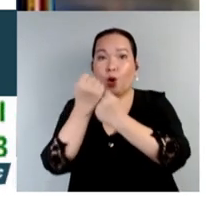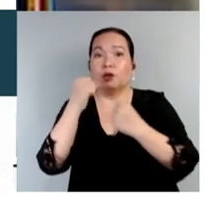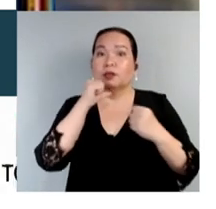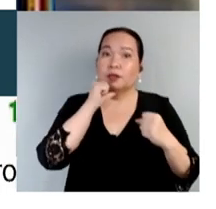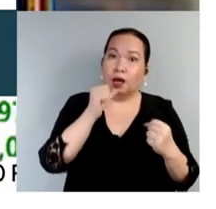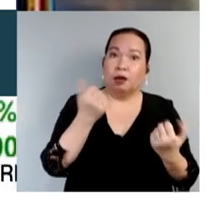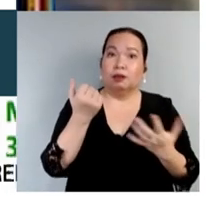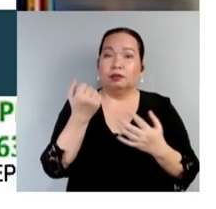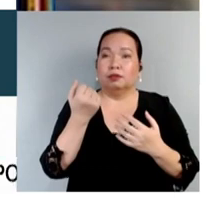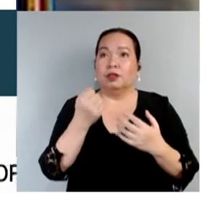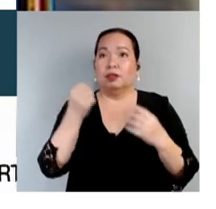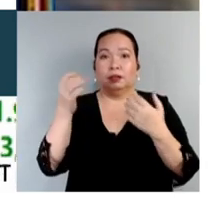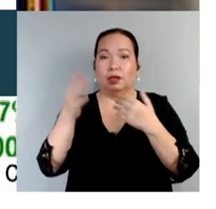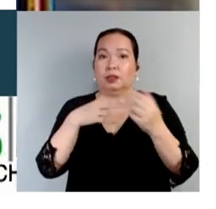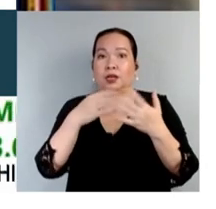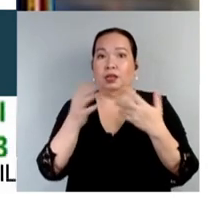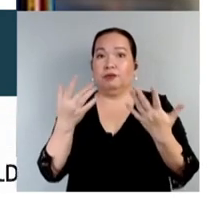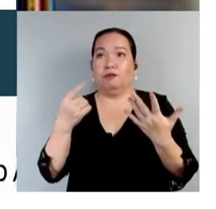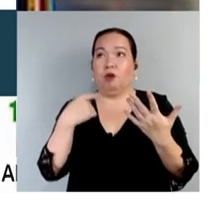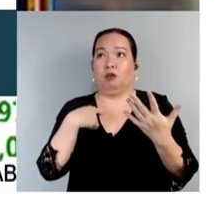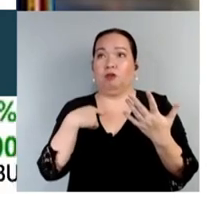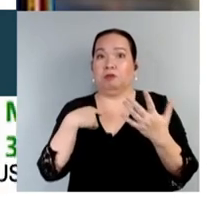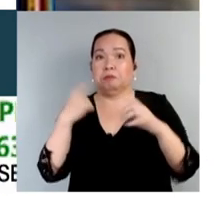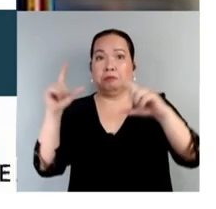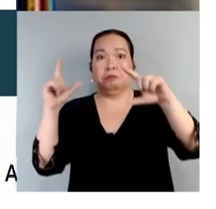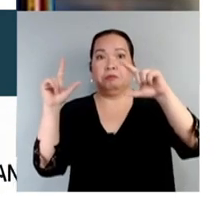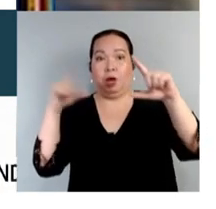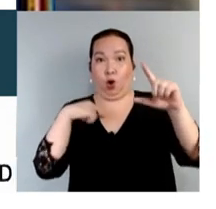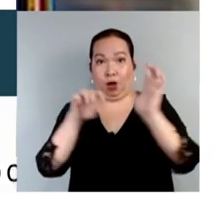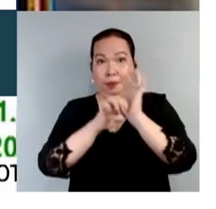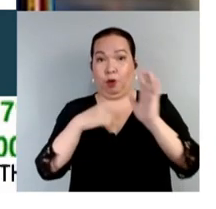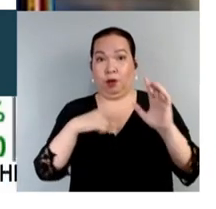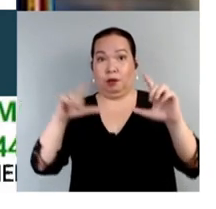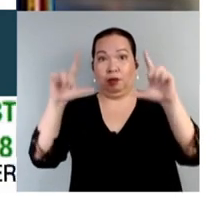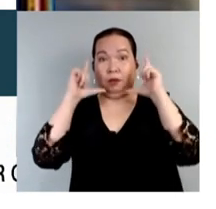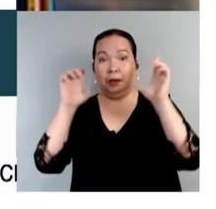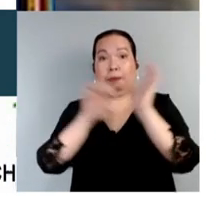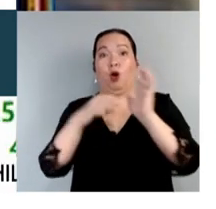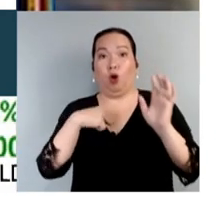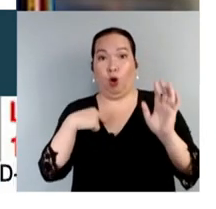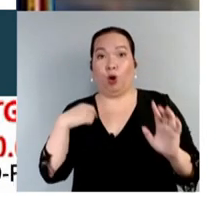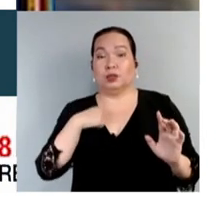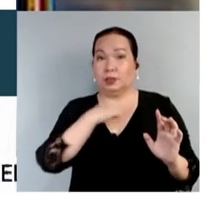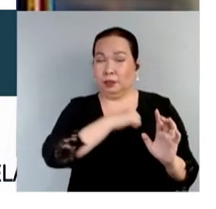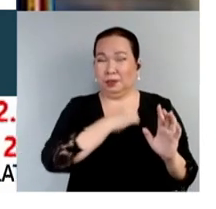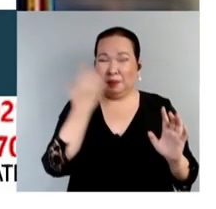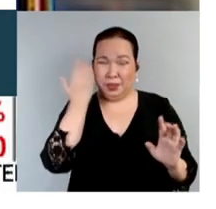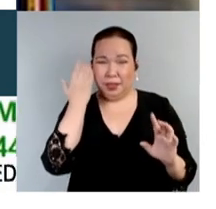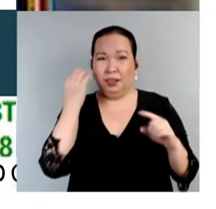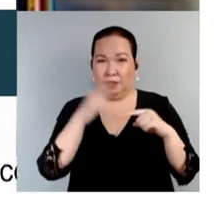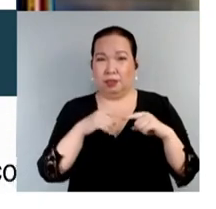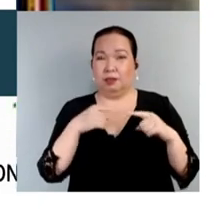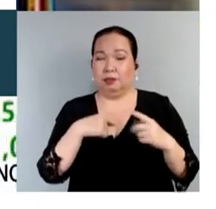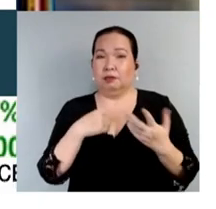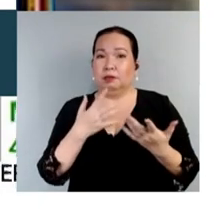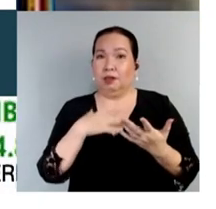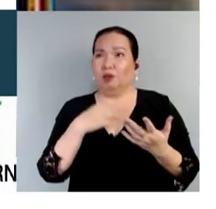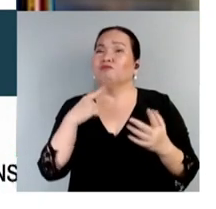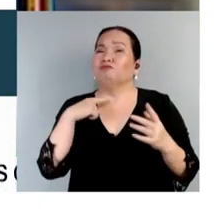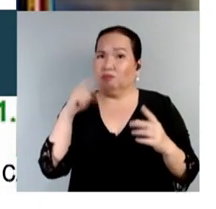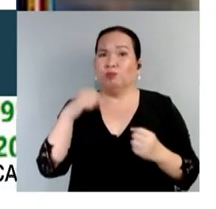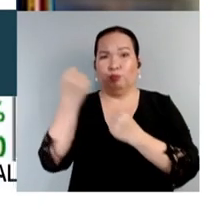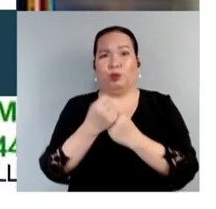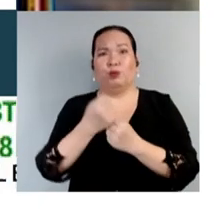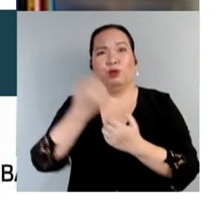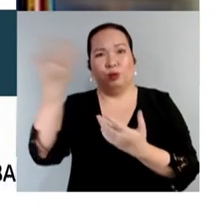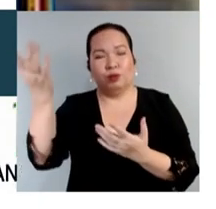be accused of being an enabler, let's say for the sake of argument, I'm a senator, I would gladly say, yes, of course, I'm an enabler. Because in the